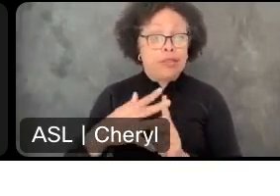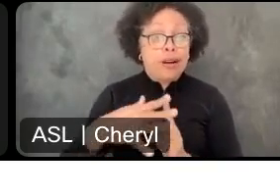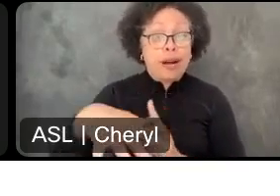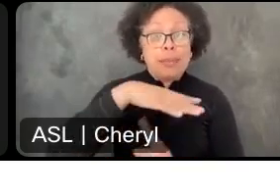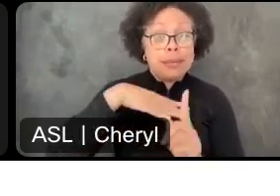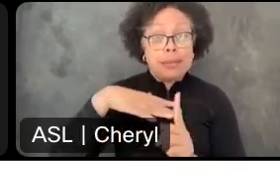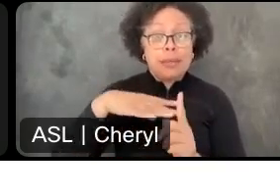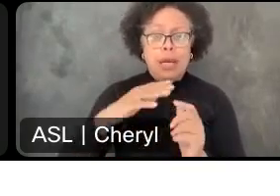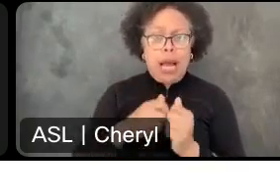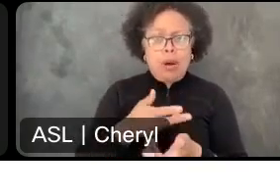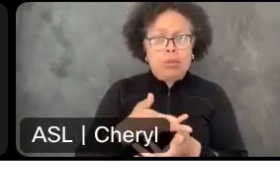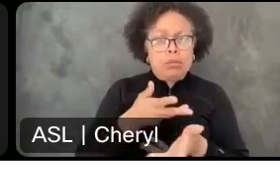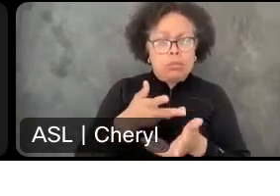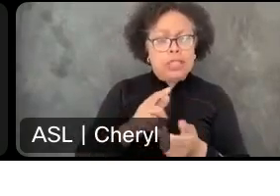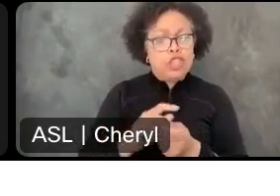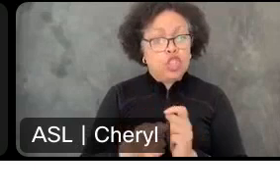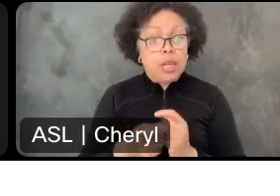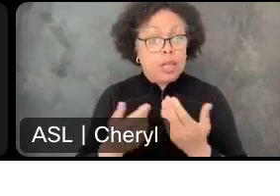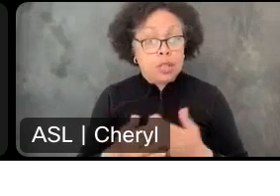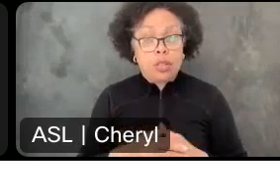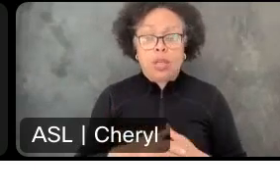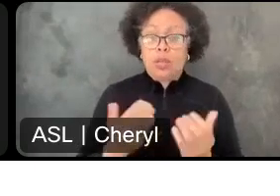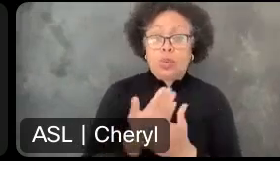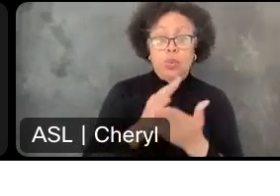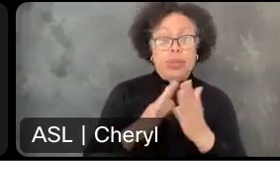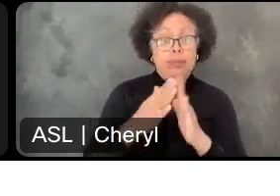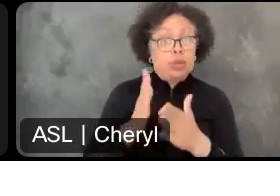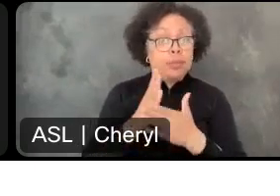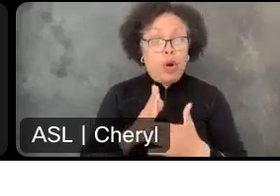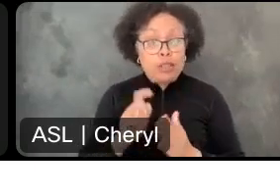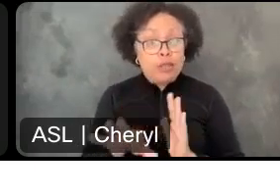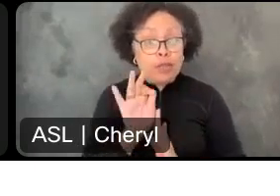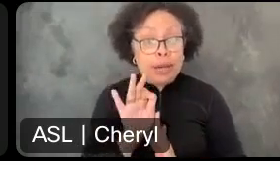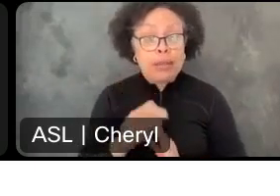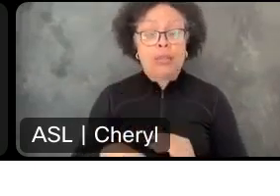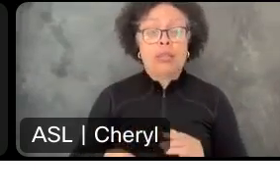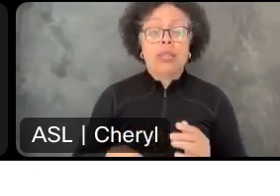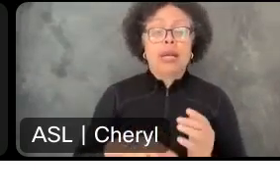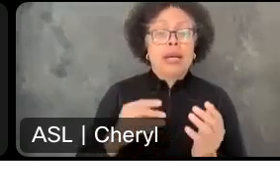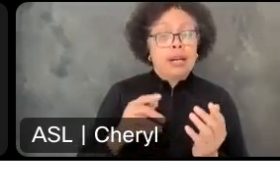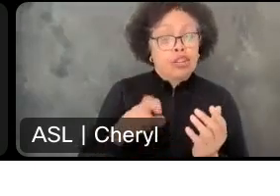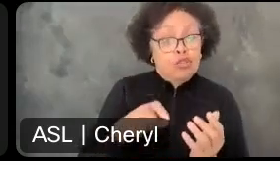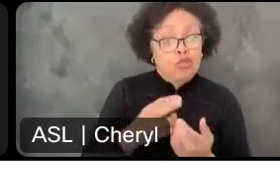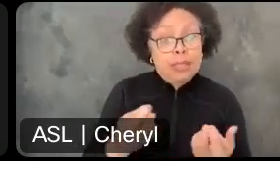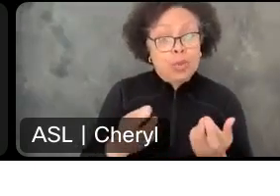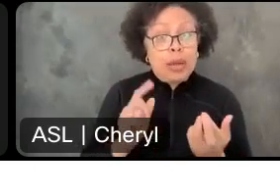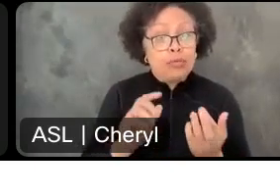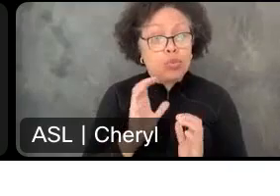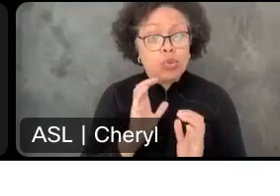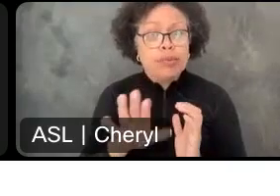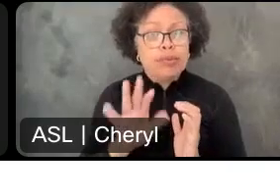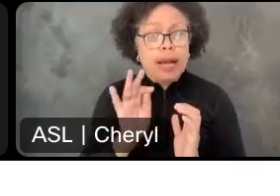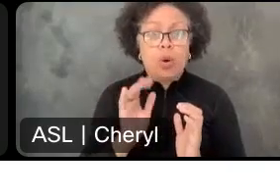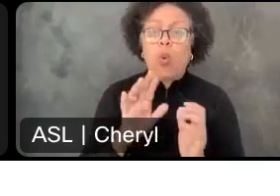we interact, new community partners, identifying needed resources, or continuing